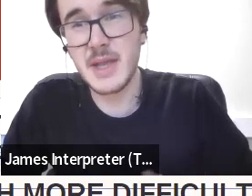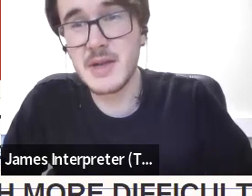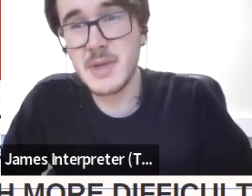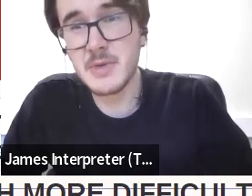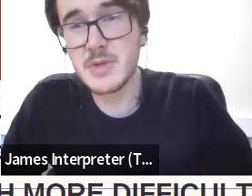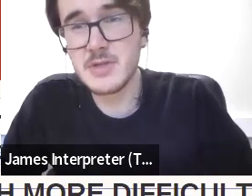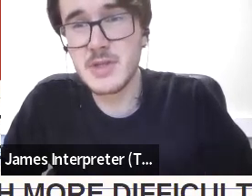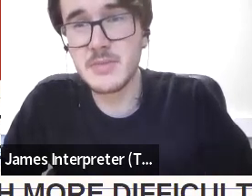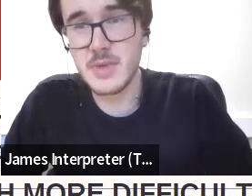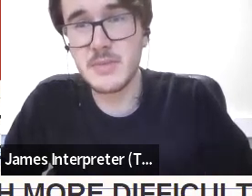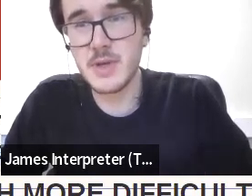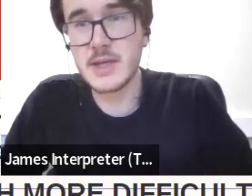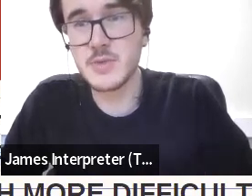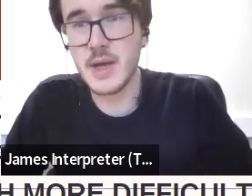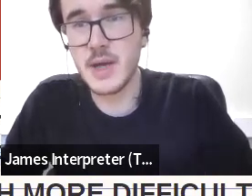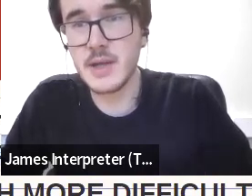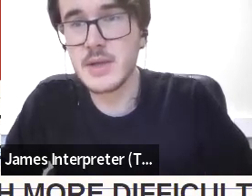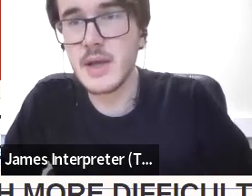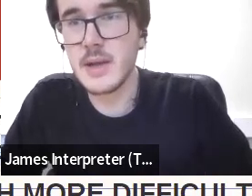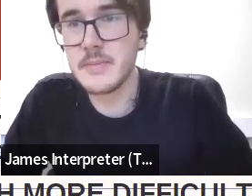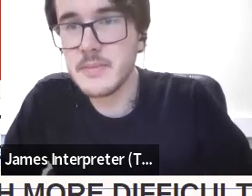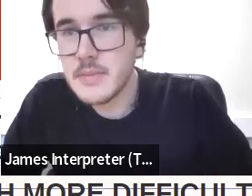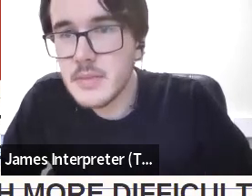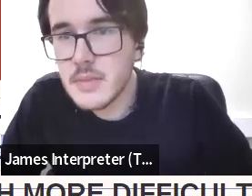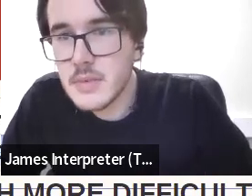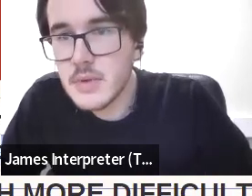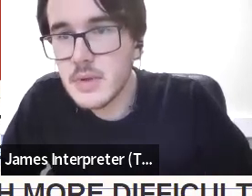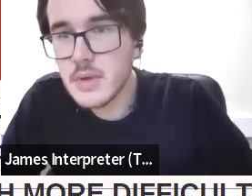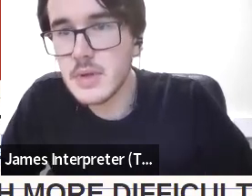Even some hearing people would use some lip reading as well.